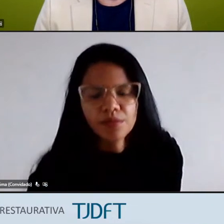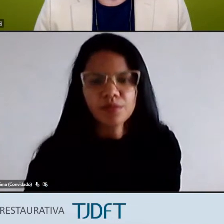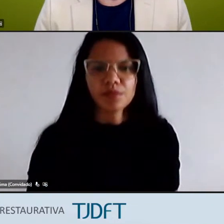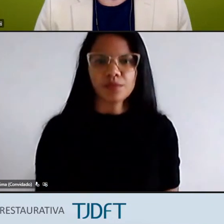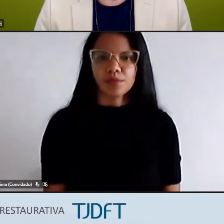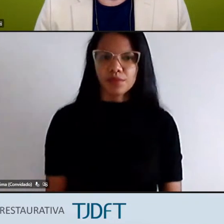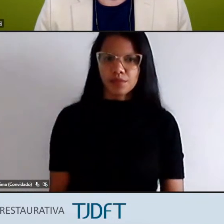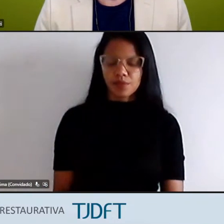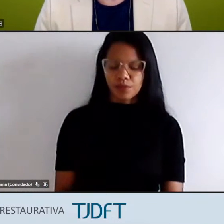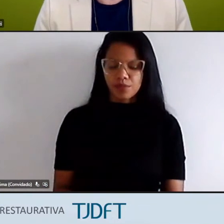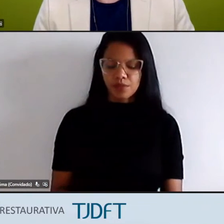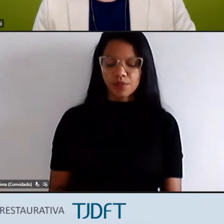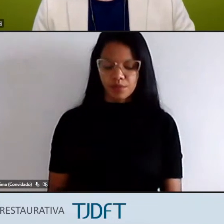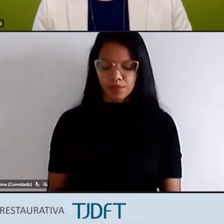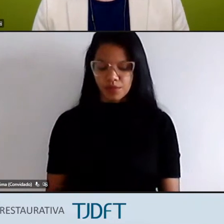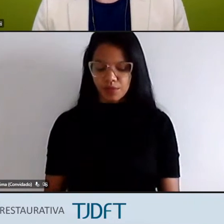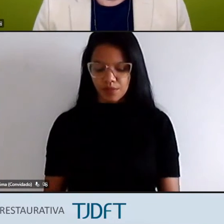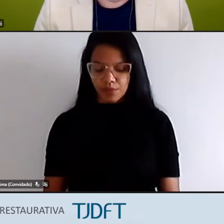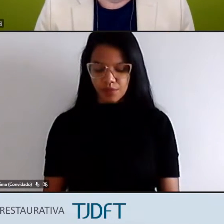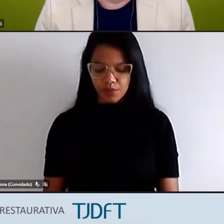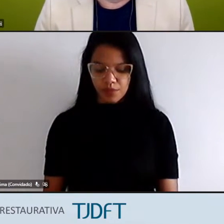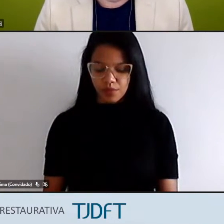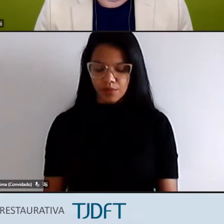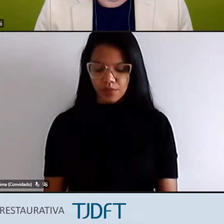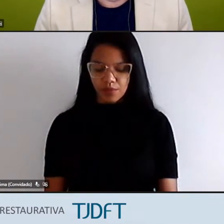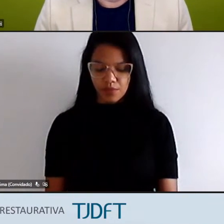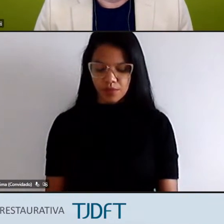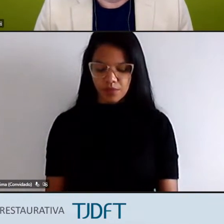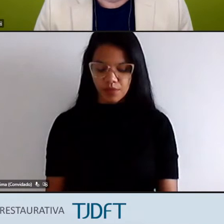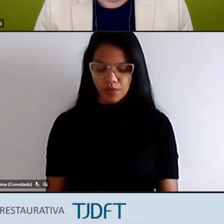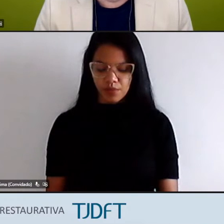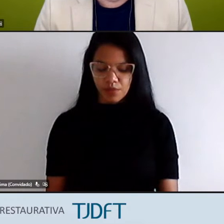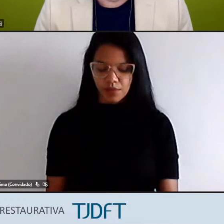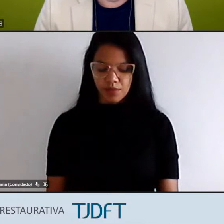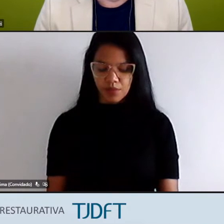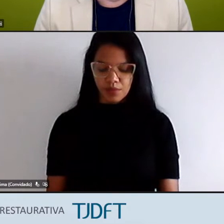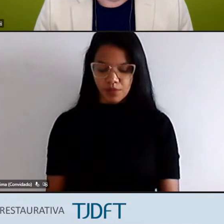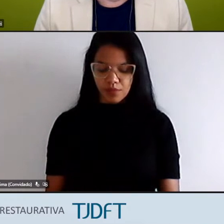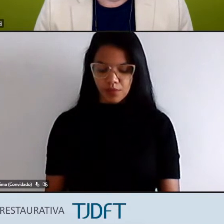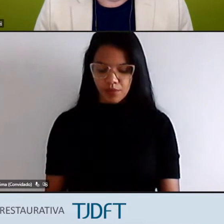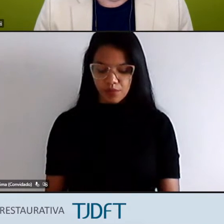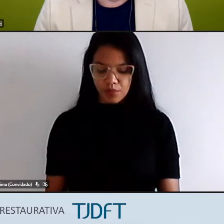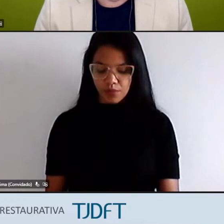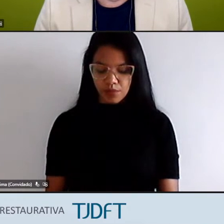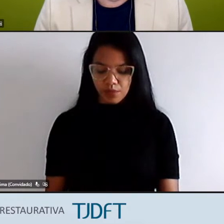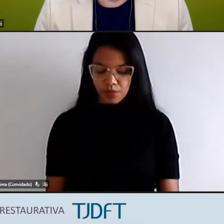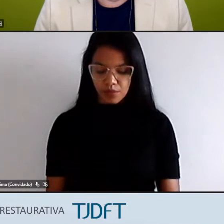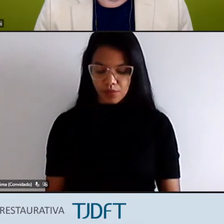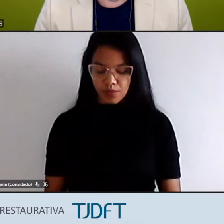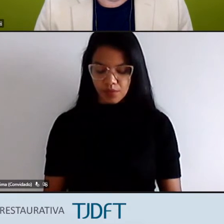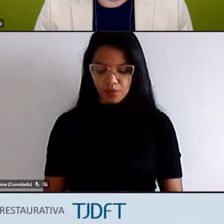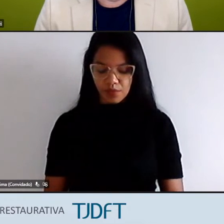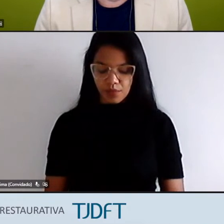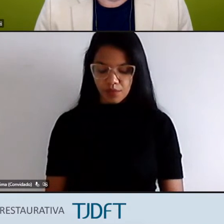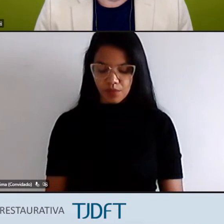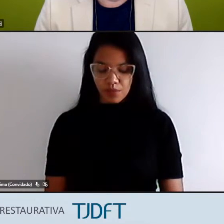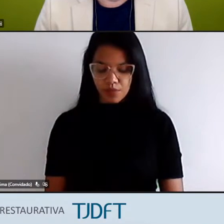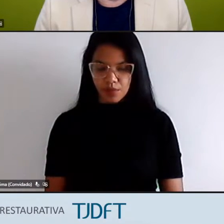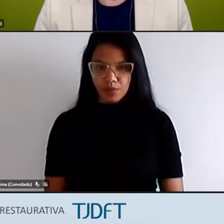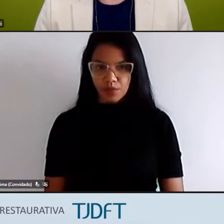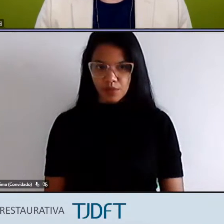visit sometime. So I feel very honored to be addressing such a prestigious